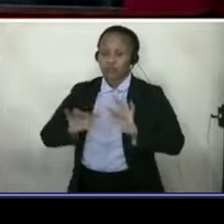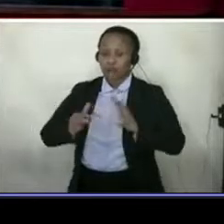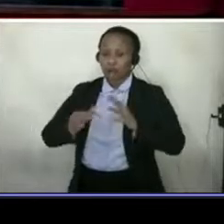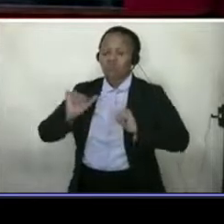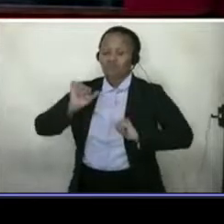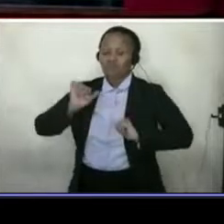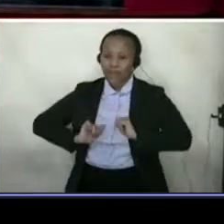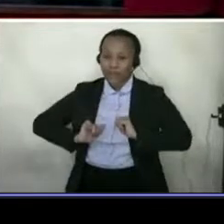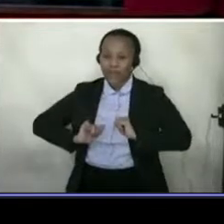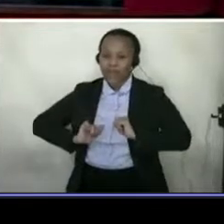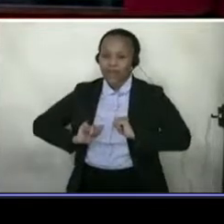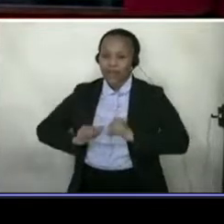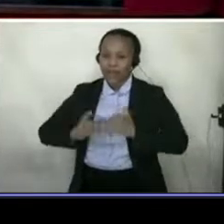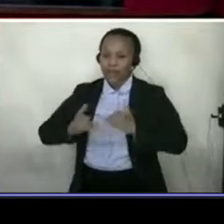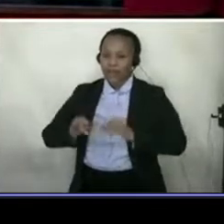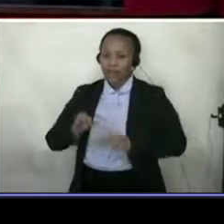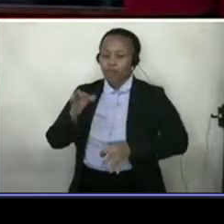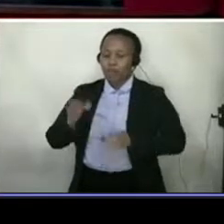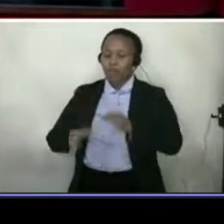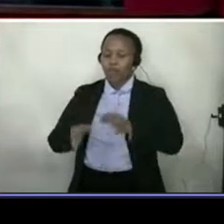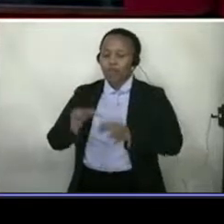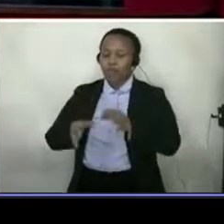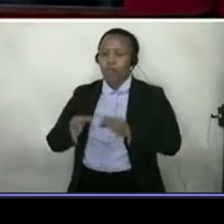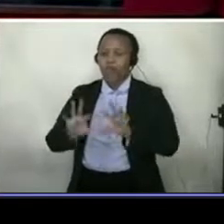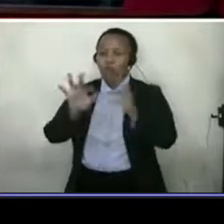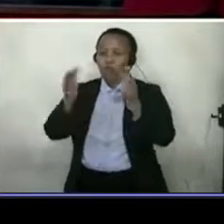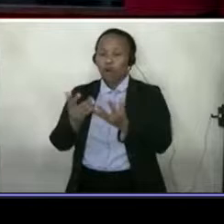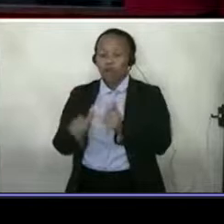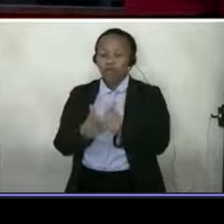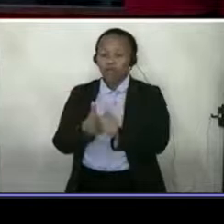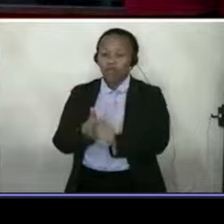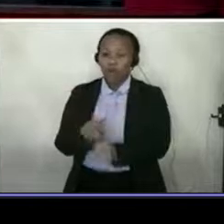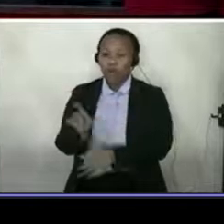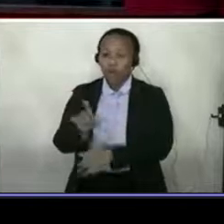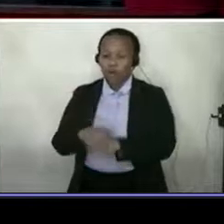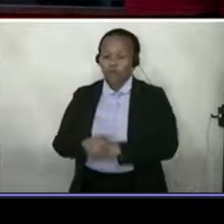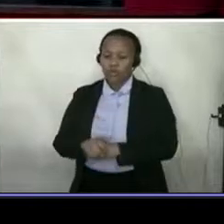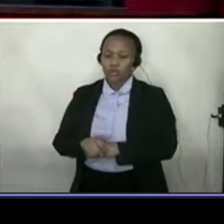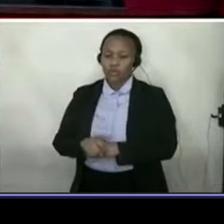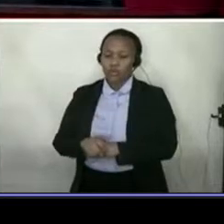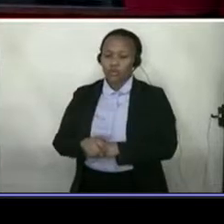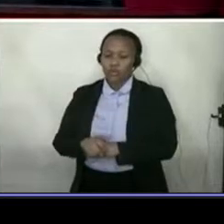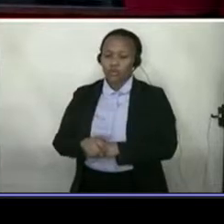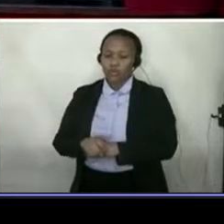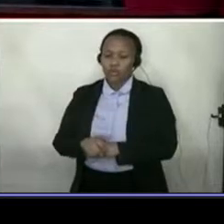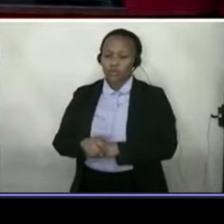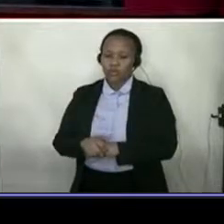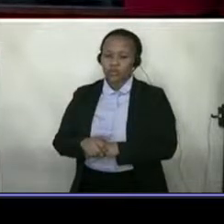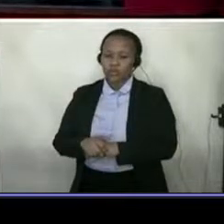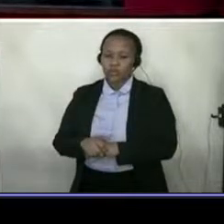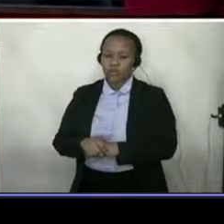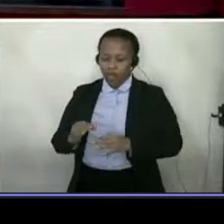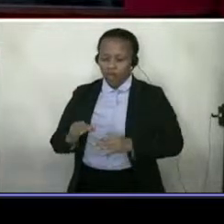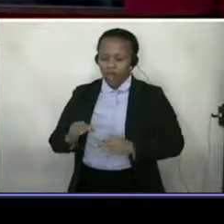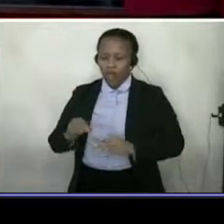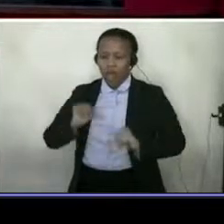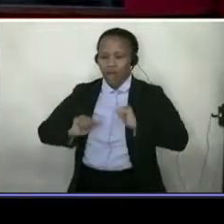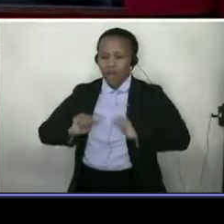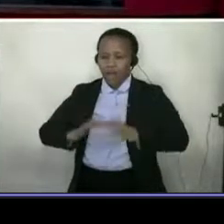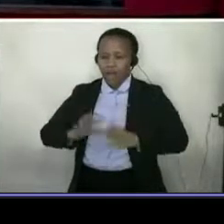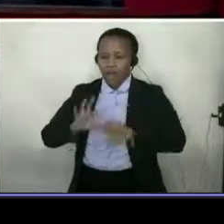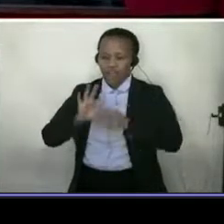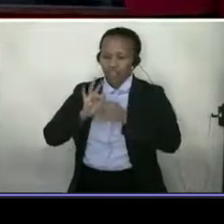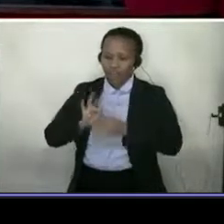shorthand definition of political will is the following: the commitment of political actors to undertake actions